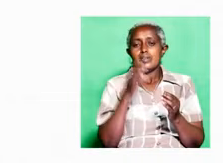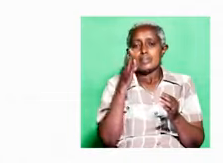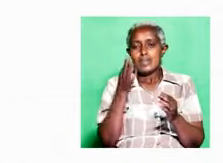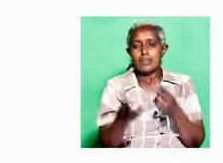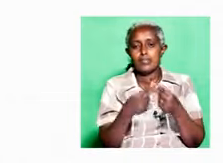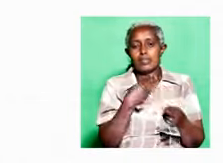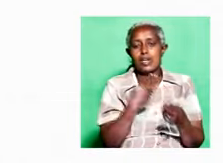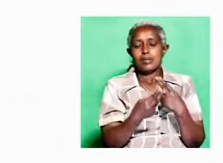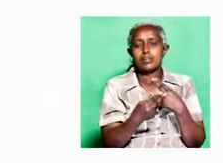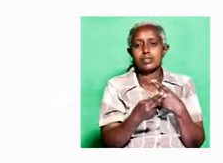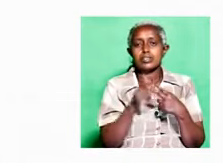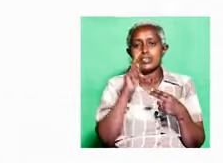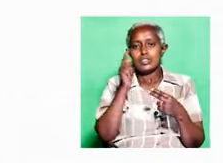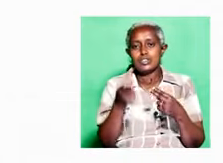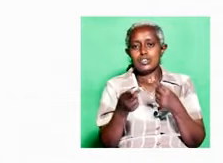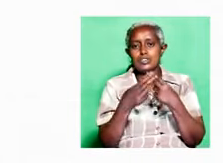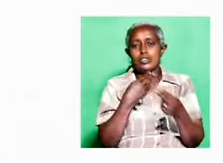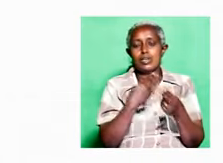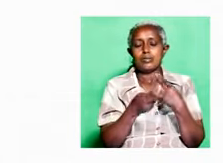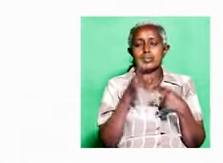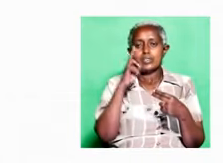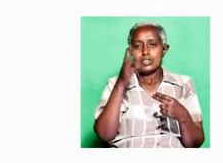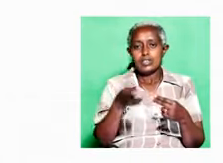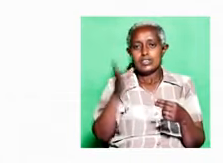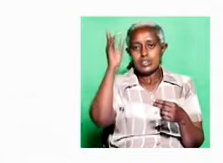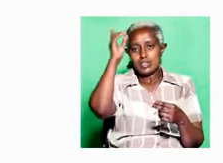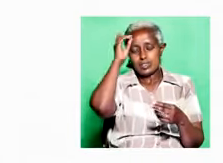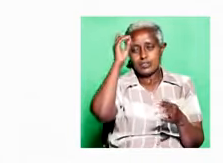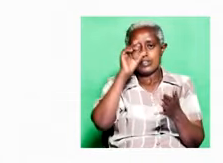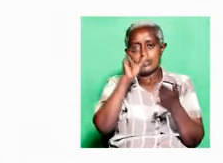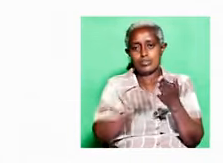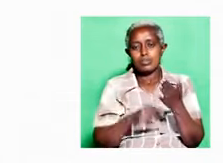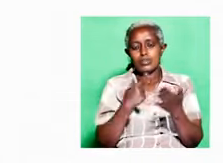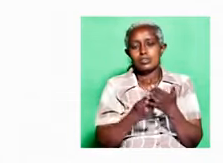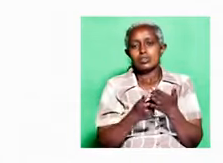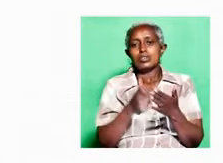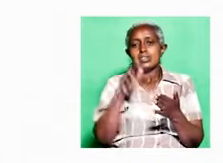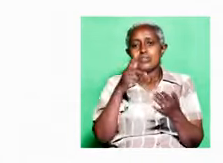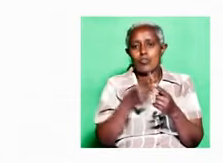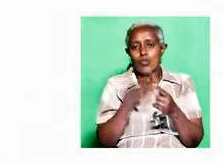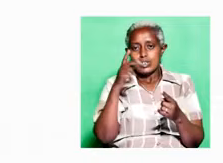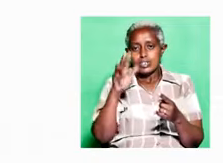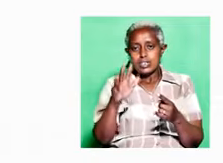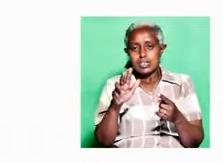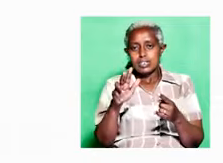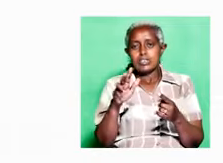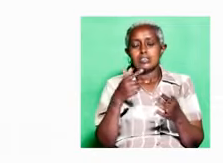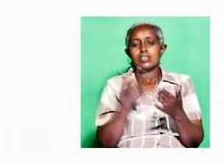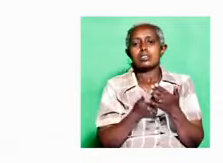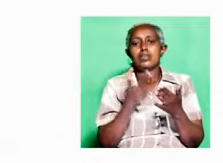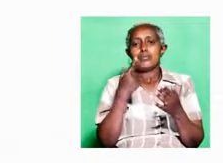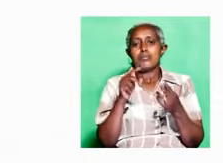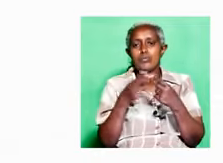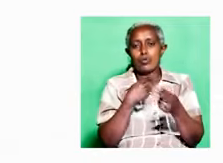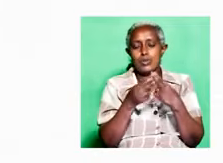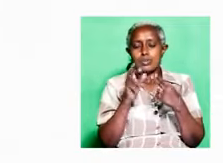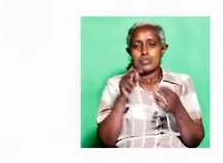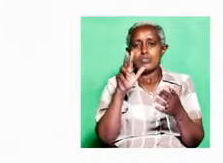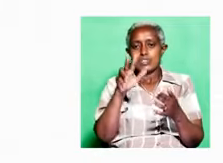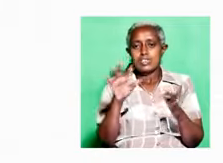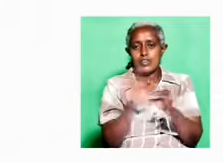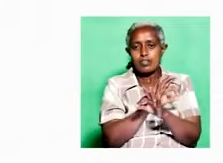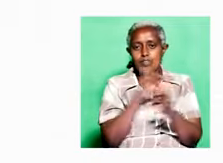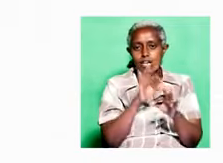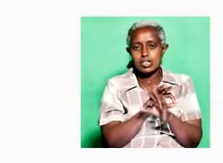f times g times h derivative. So for for the product of three